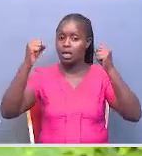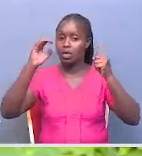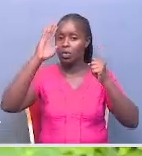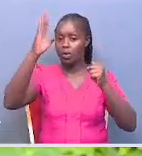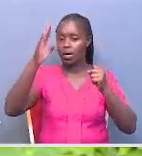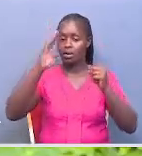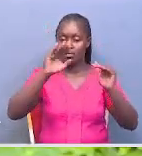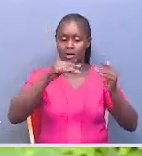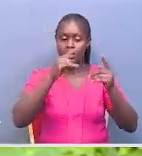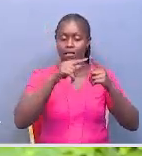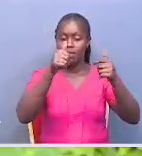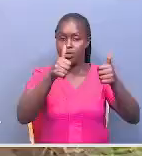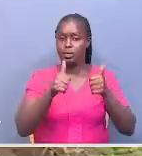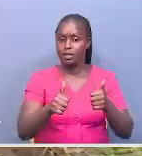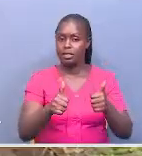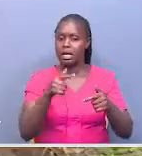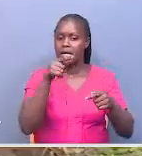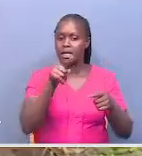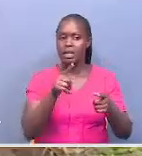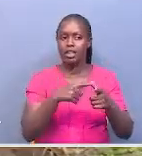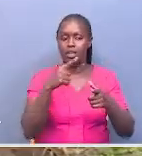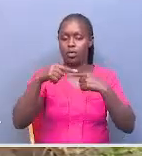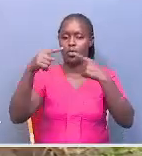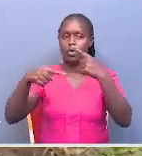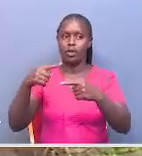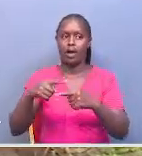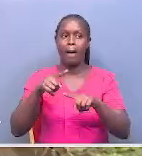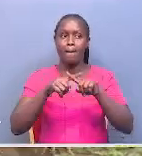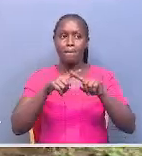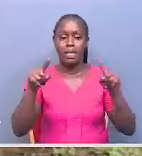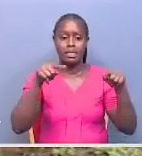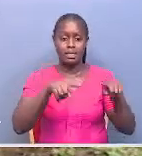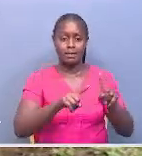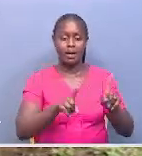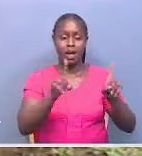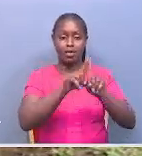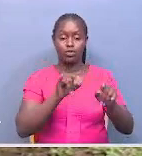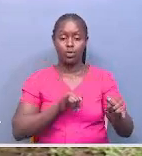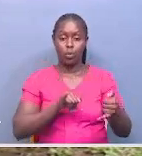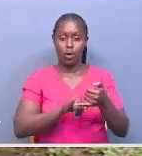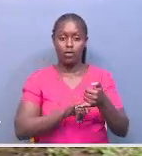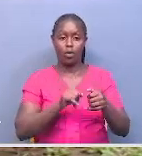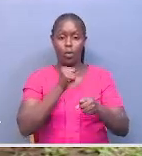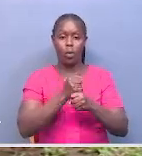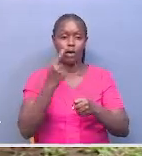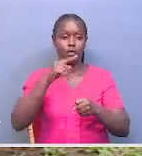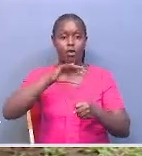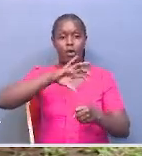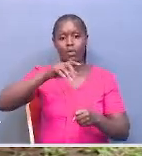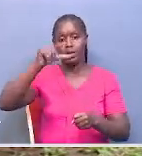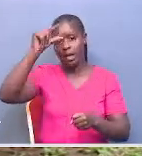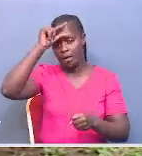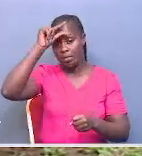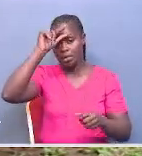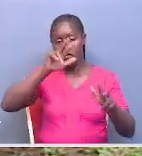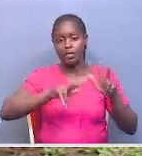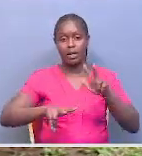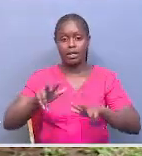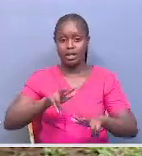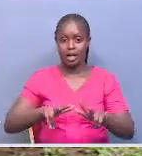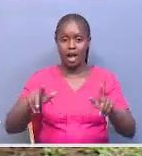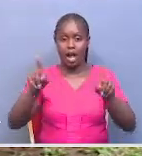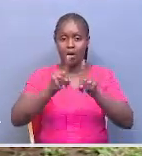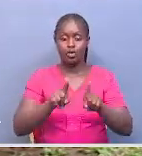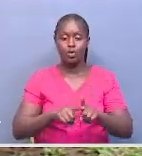Then we proceeded to the strike. Unfortunately for him, both him and his wife worked for the county government of Kirinyaga, hence